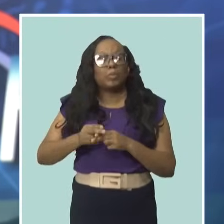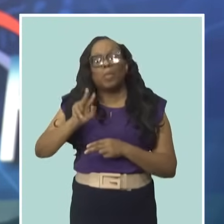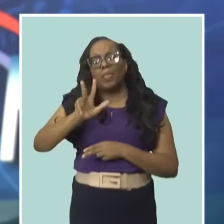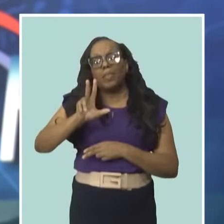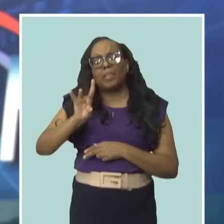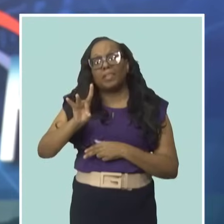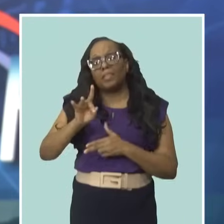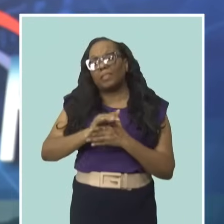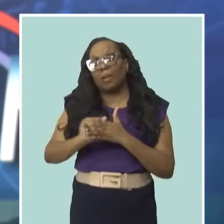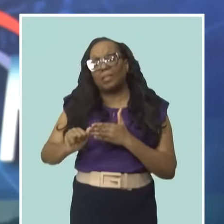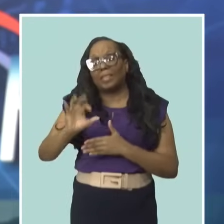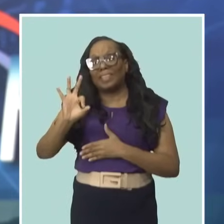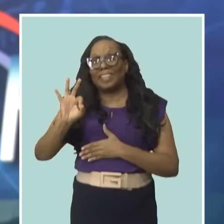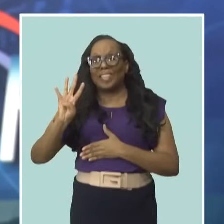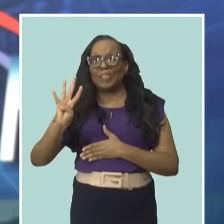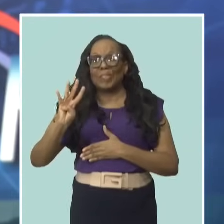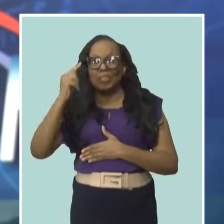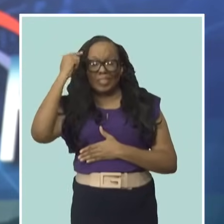$38.94.